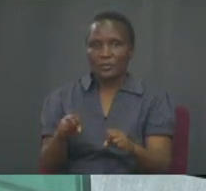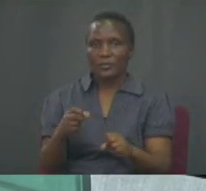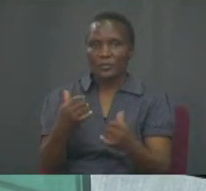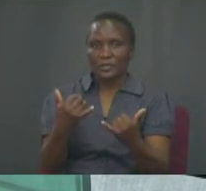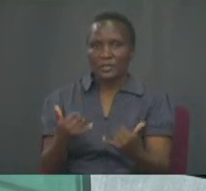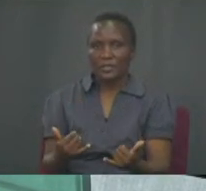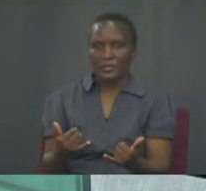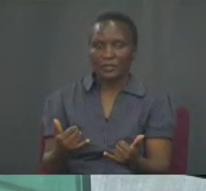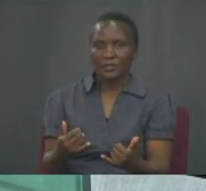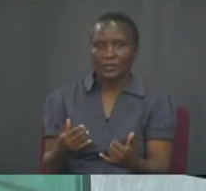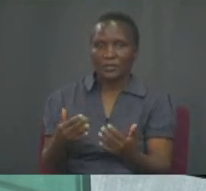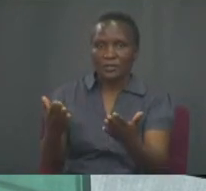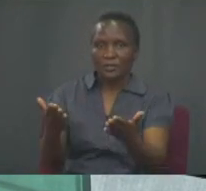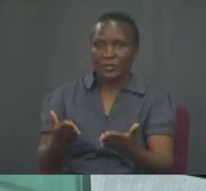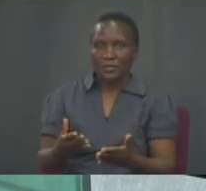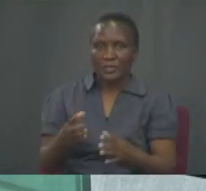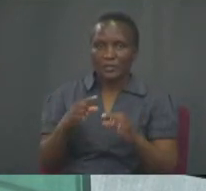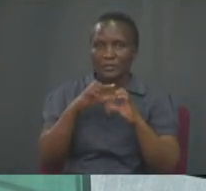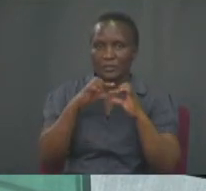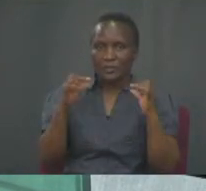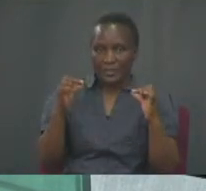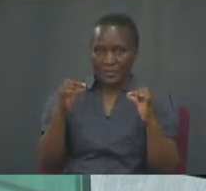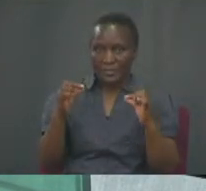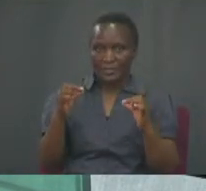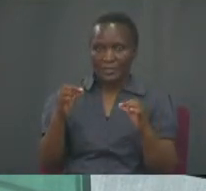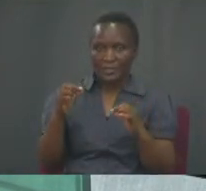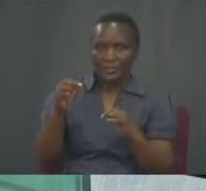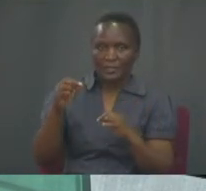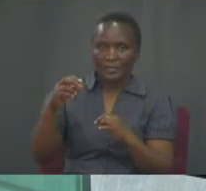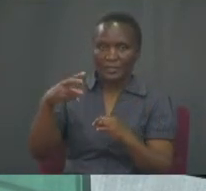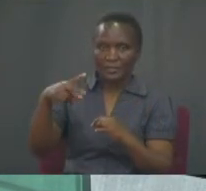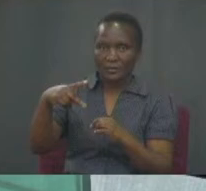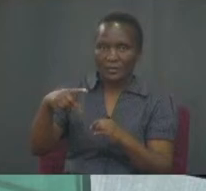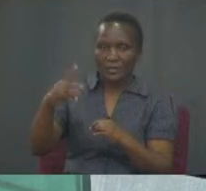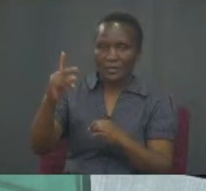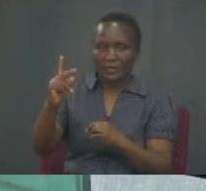Kirika to close for us with a word of prayer.